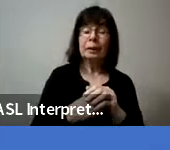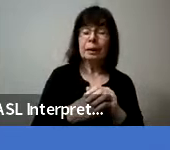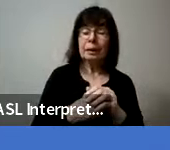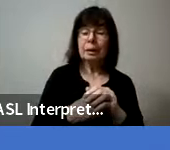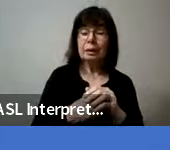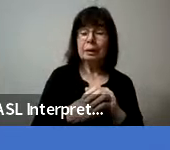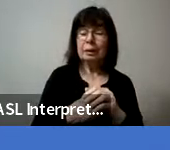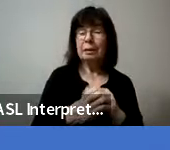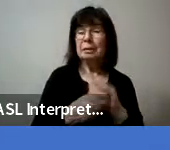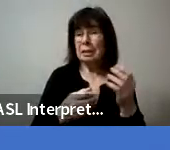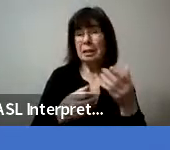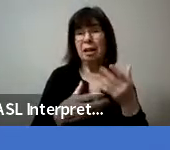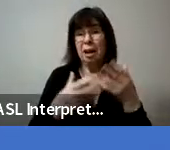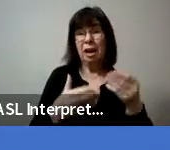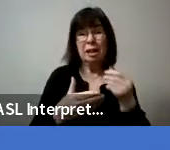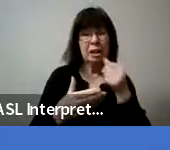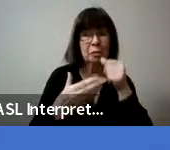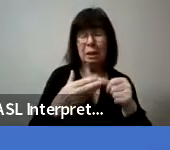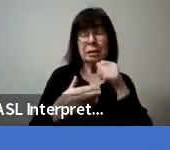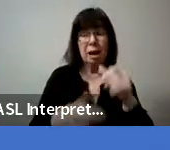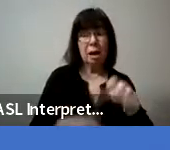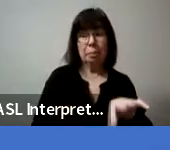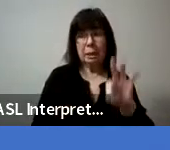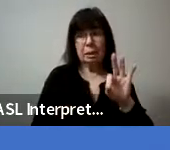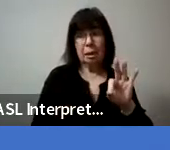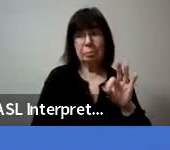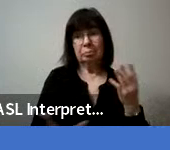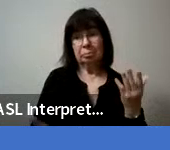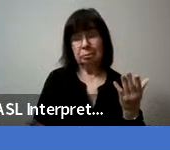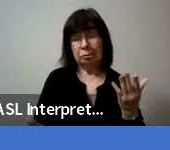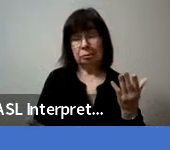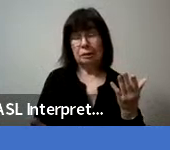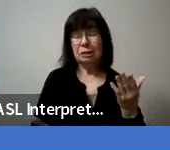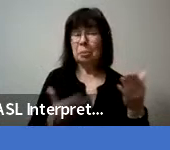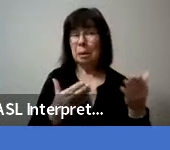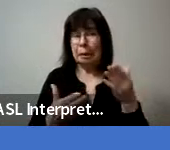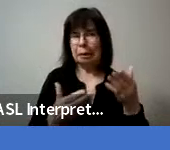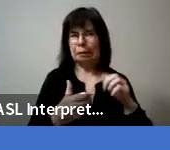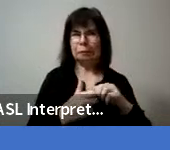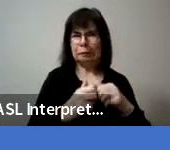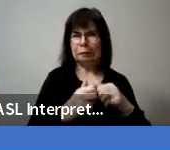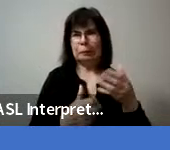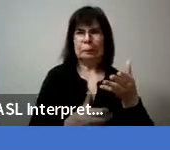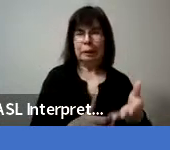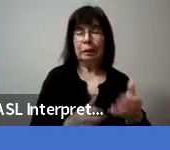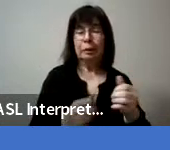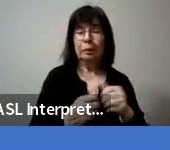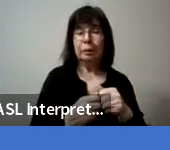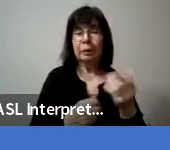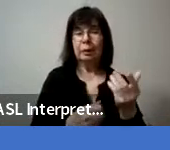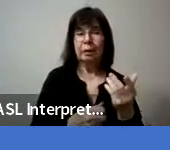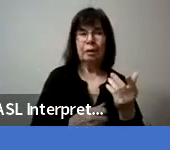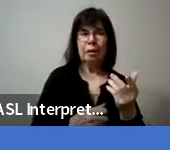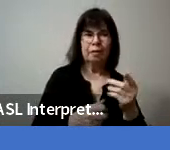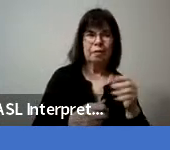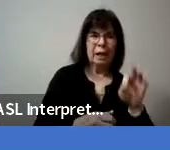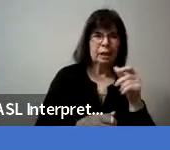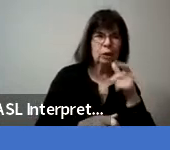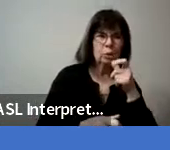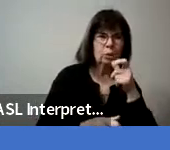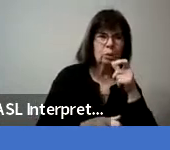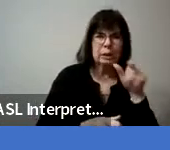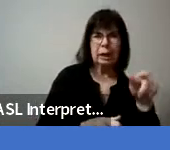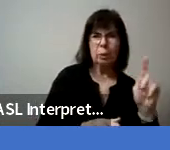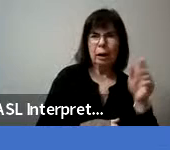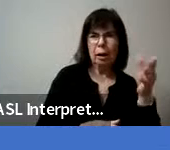up. So there may be issues there with the whereabouts unknown and that kind of thing. So we do recommend